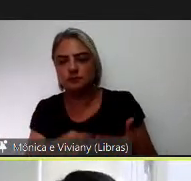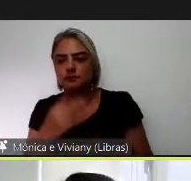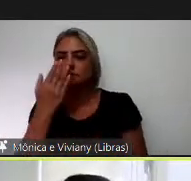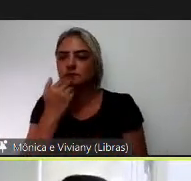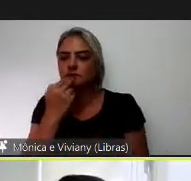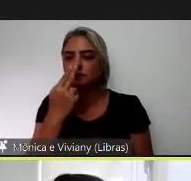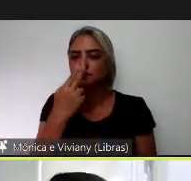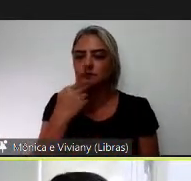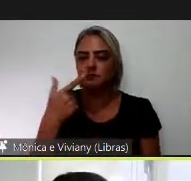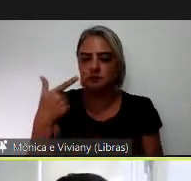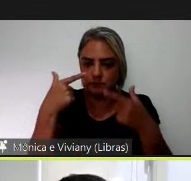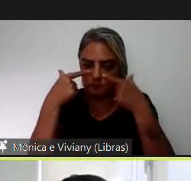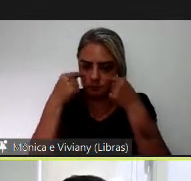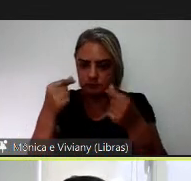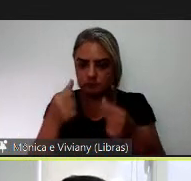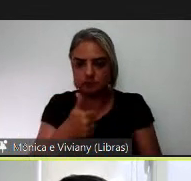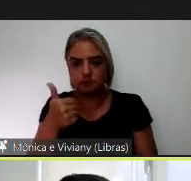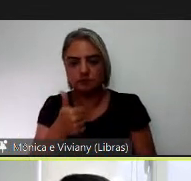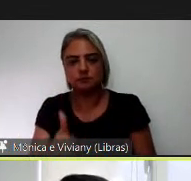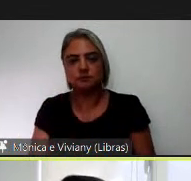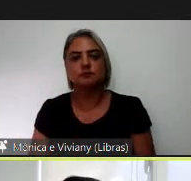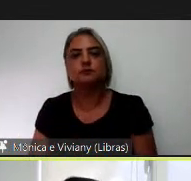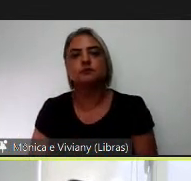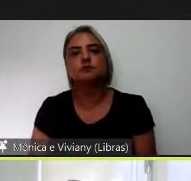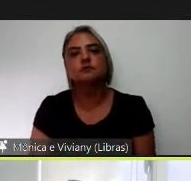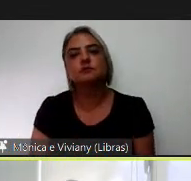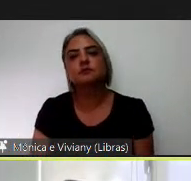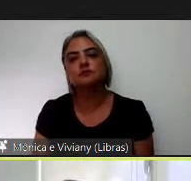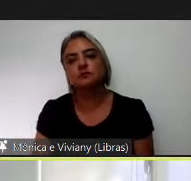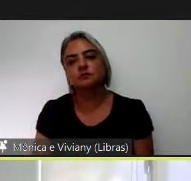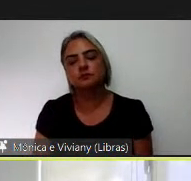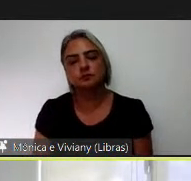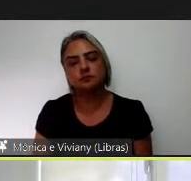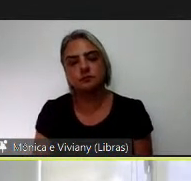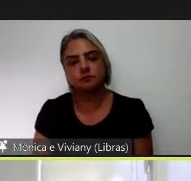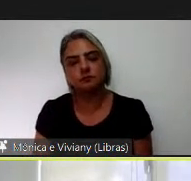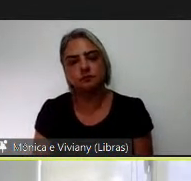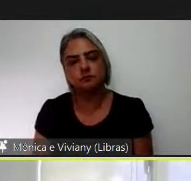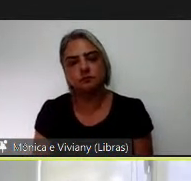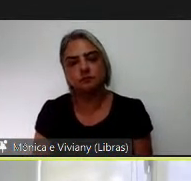including the nutrition issues.